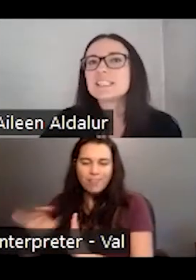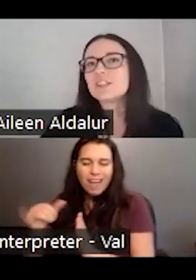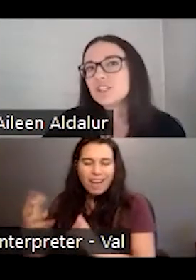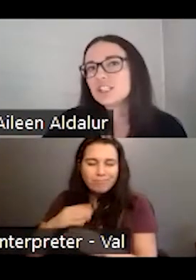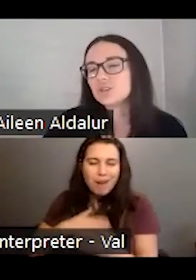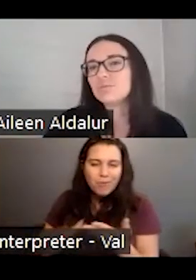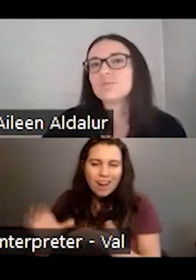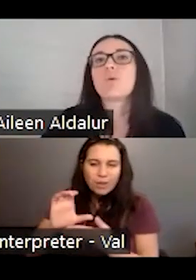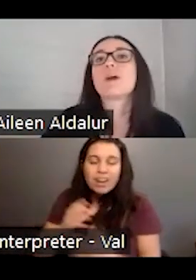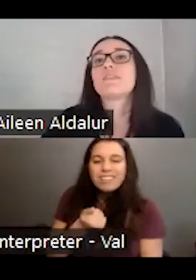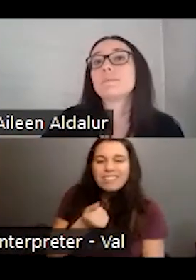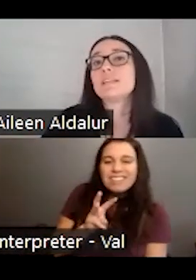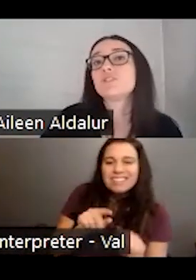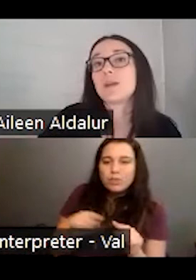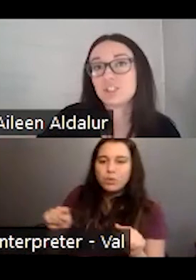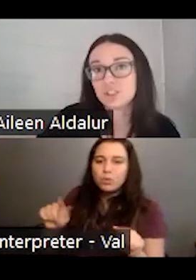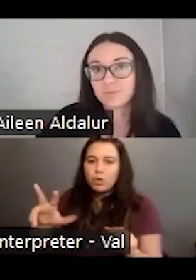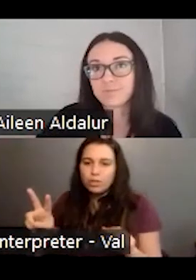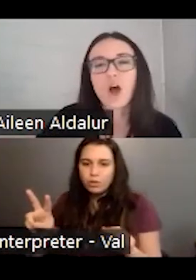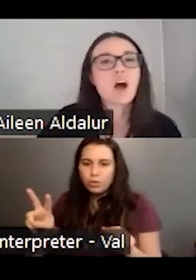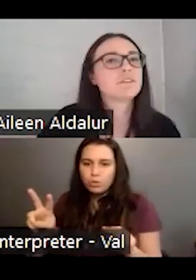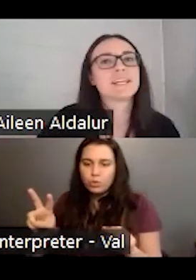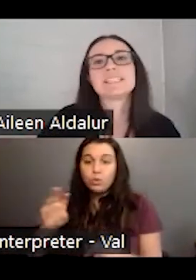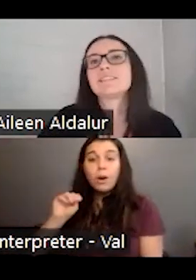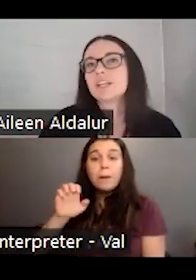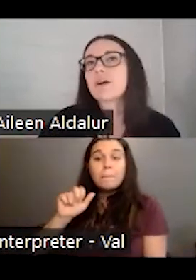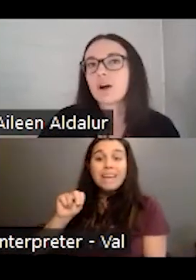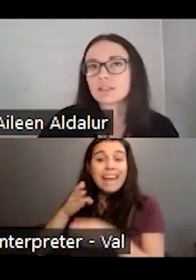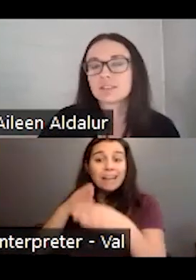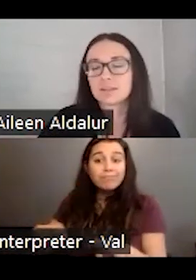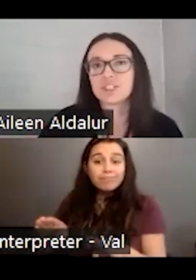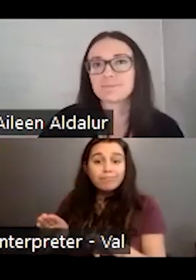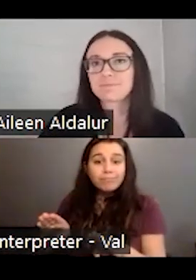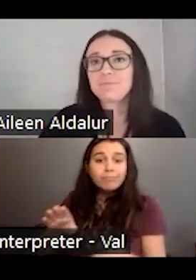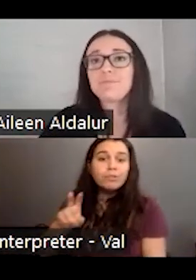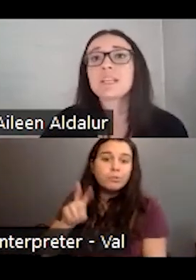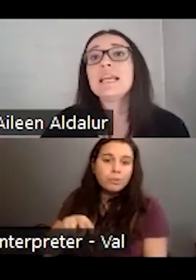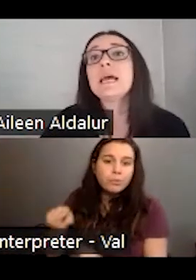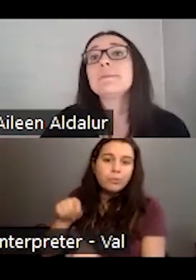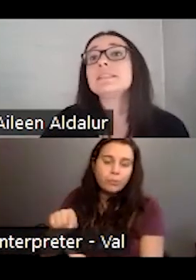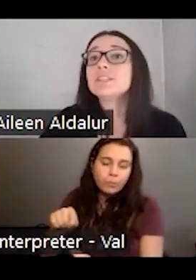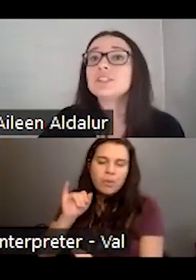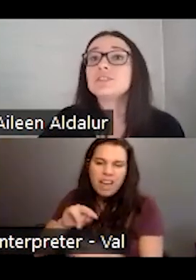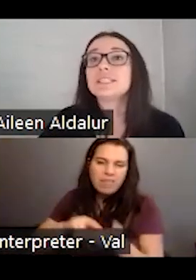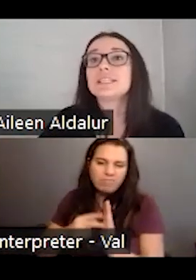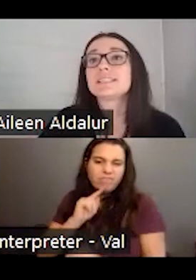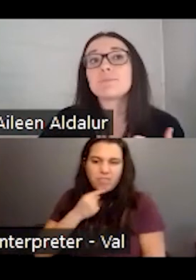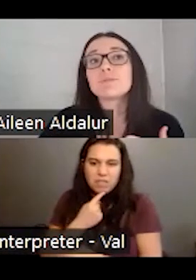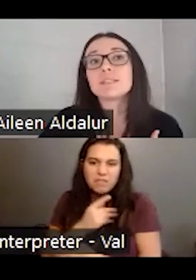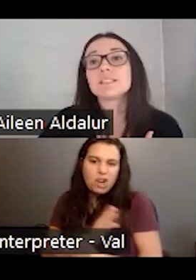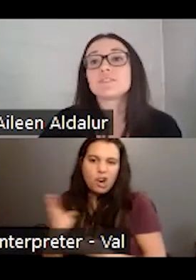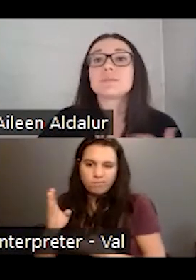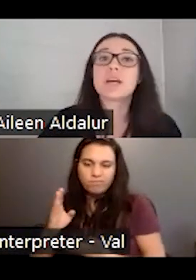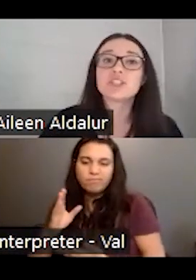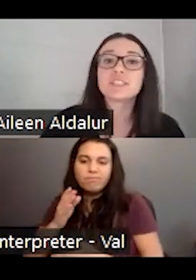from 16 to 32 with a mean of 22, all reflecting severe alcohol consumption. But in addition, you see the